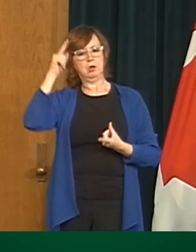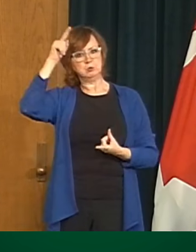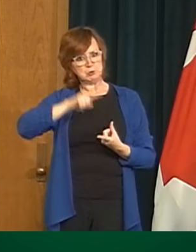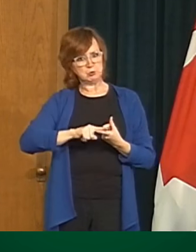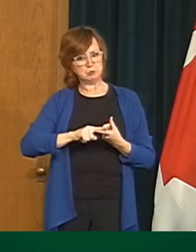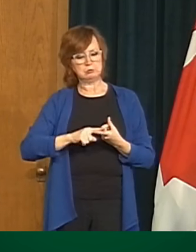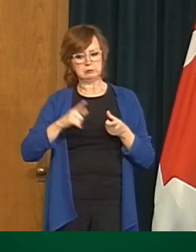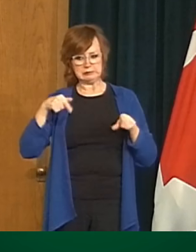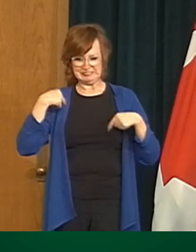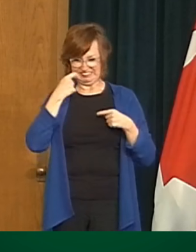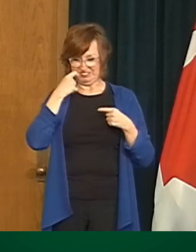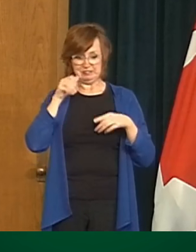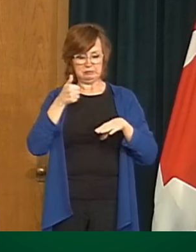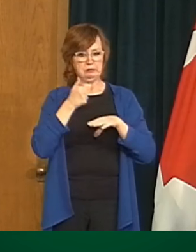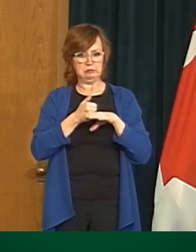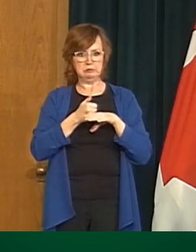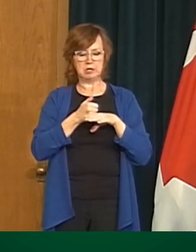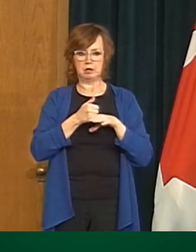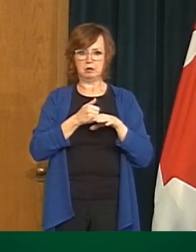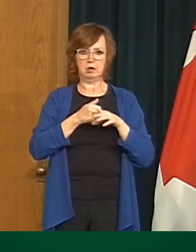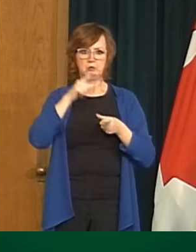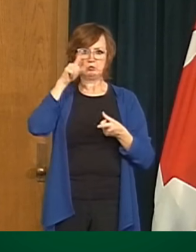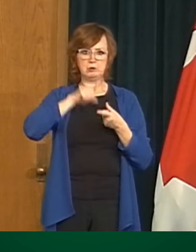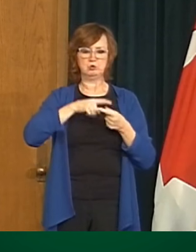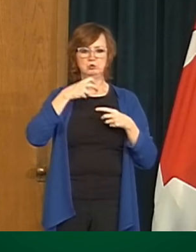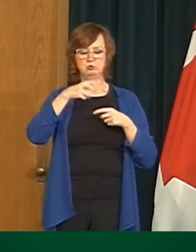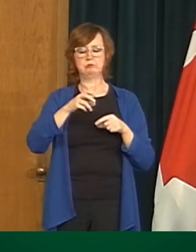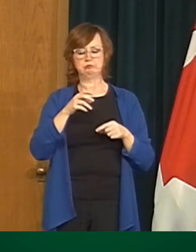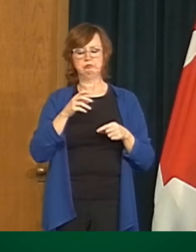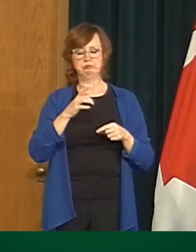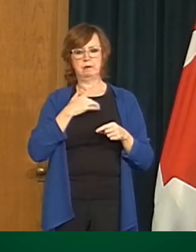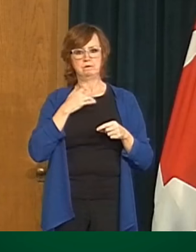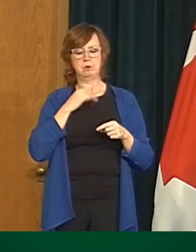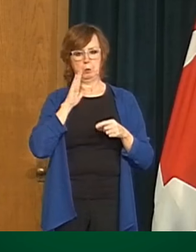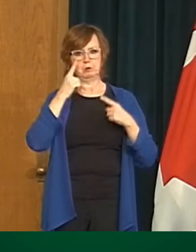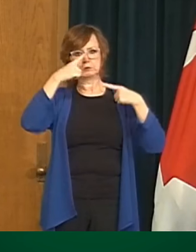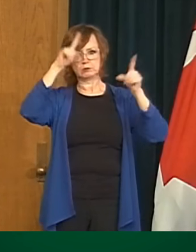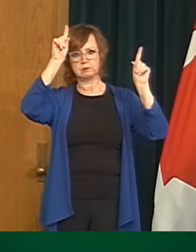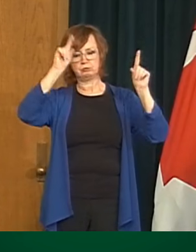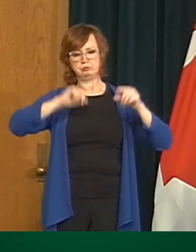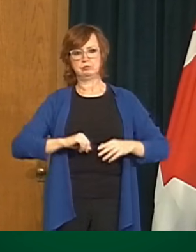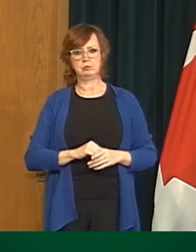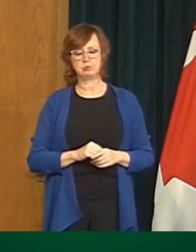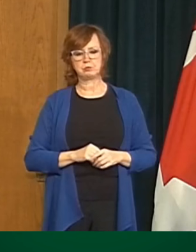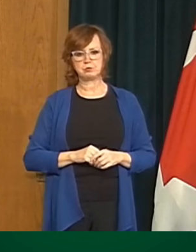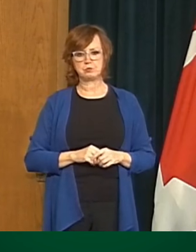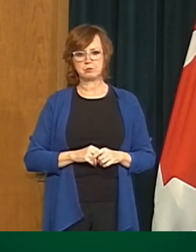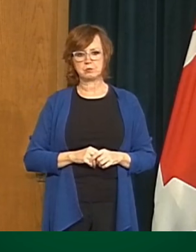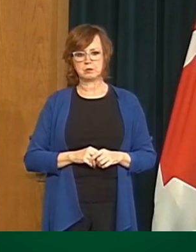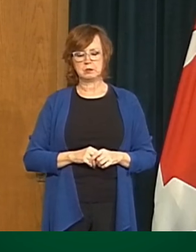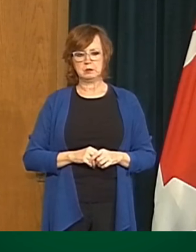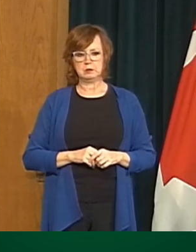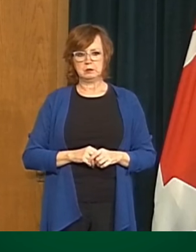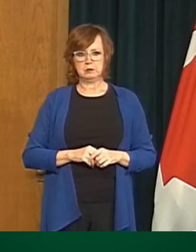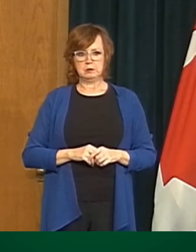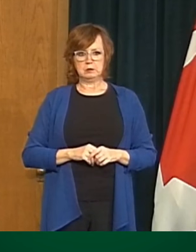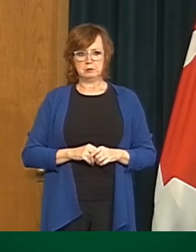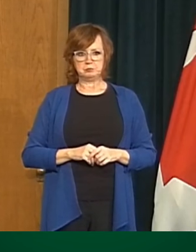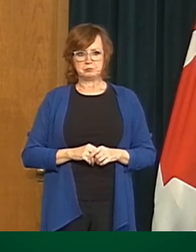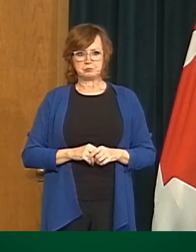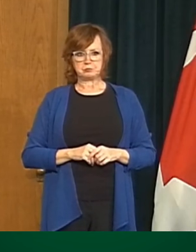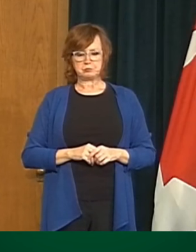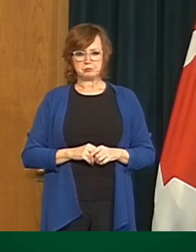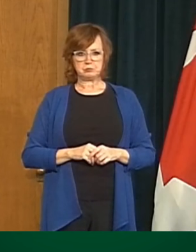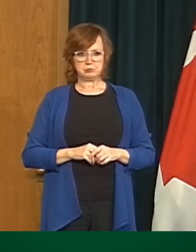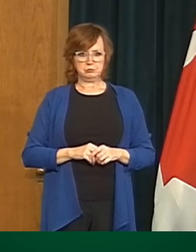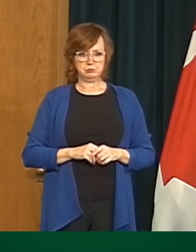at a minimum, both within the community through positive physical distancing, between communities through our check stops,